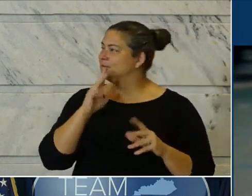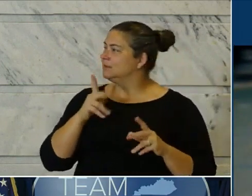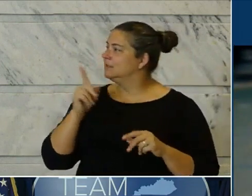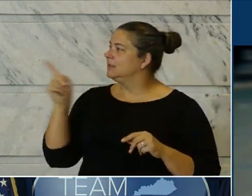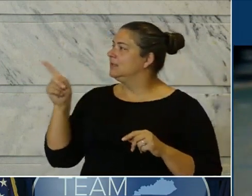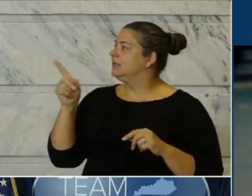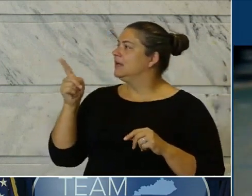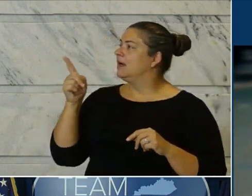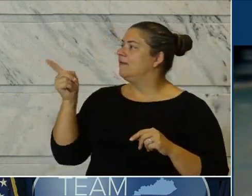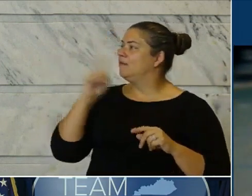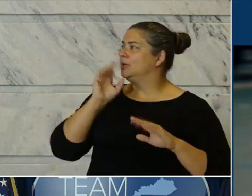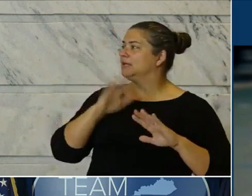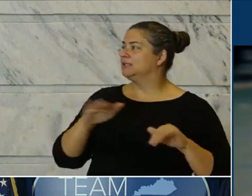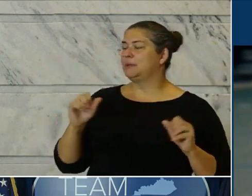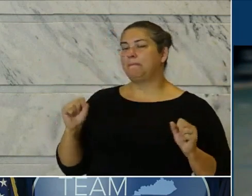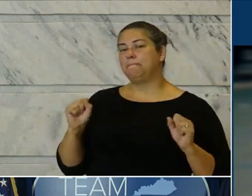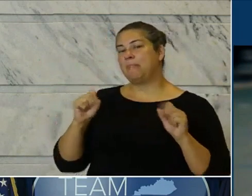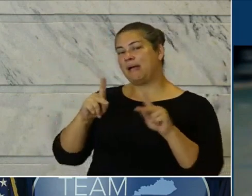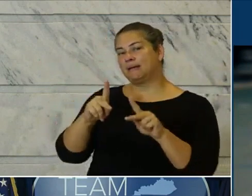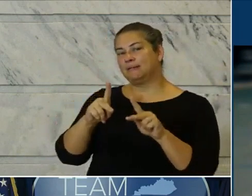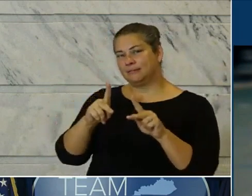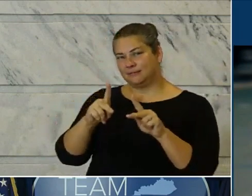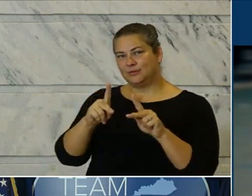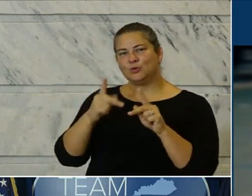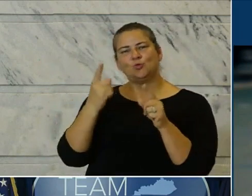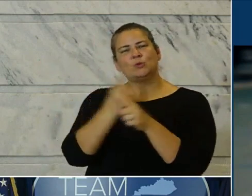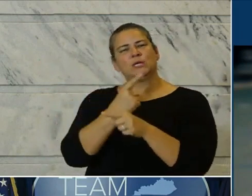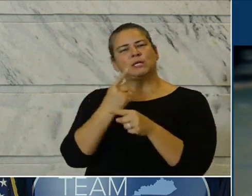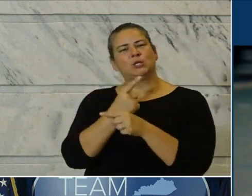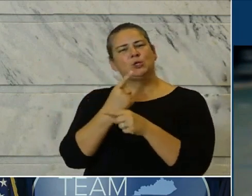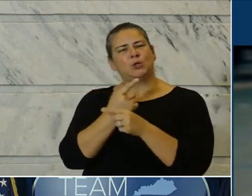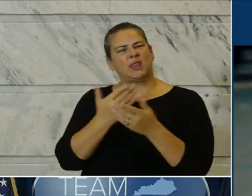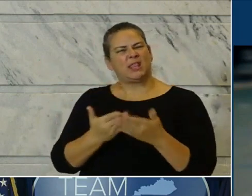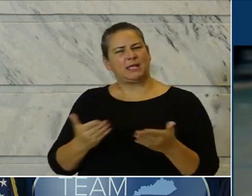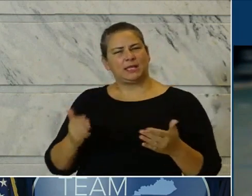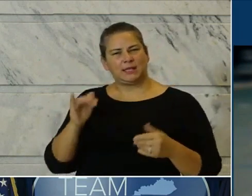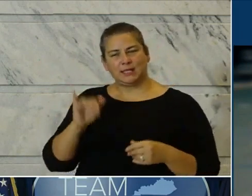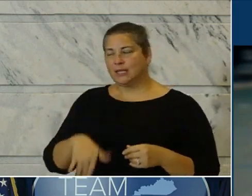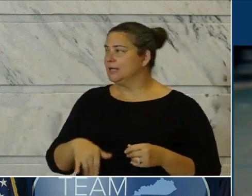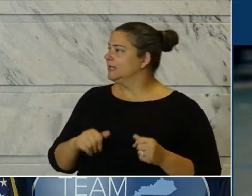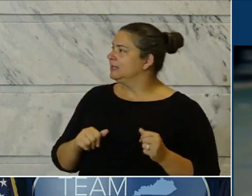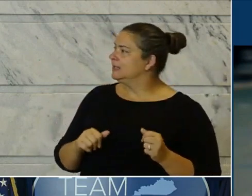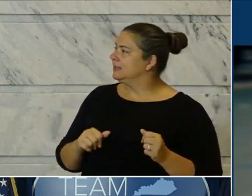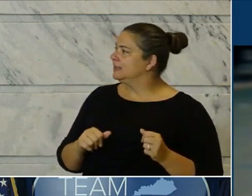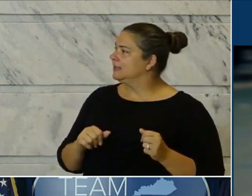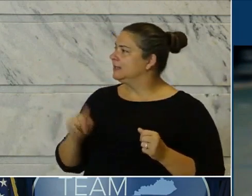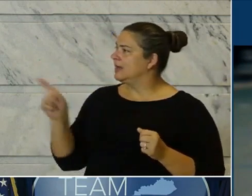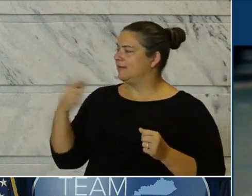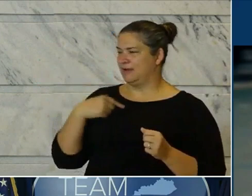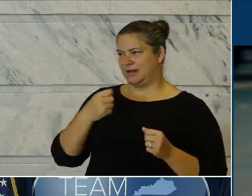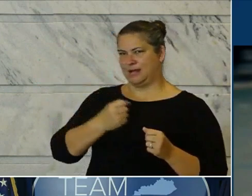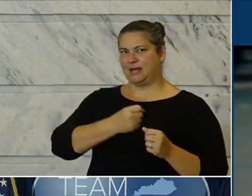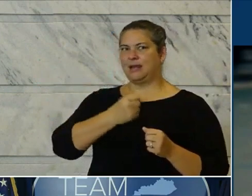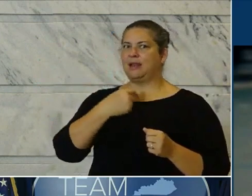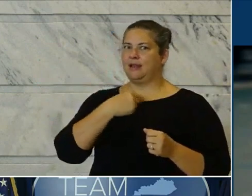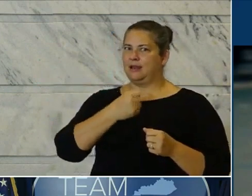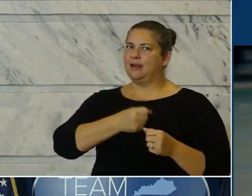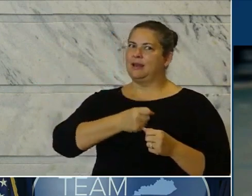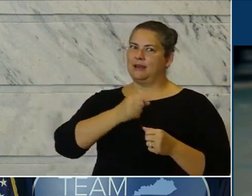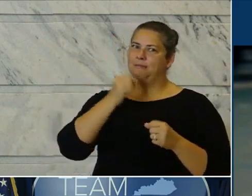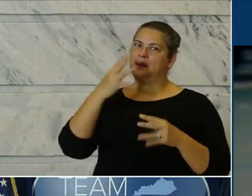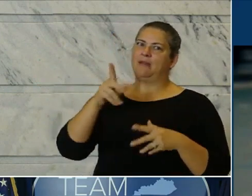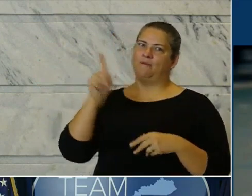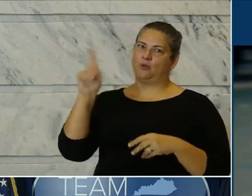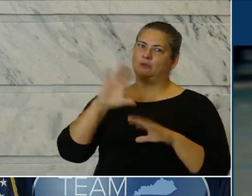get back to many of the things that they do. I've been to a number of these classes pre-COVID when my